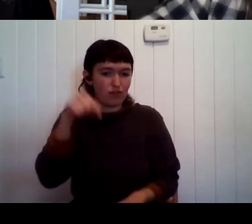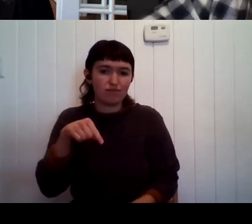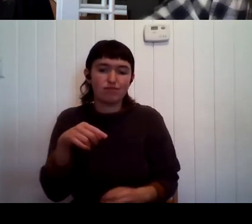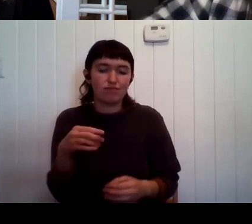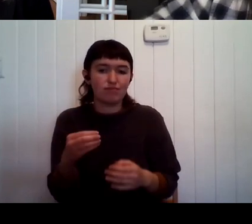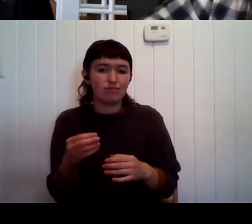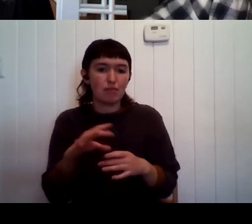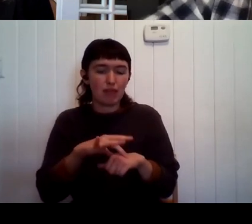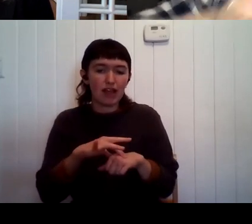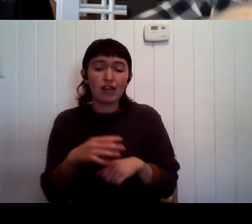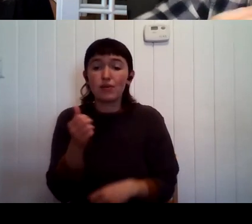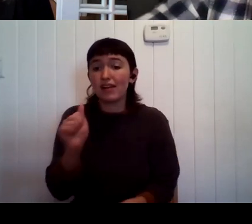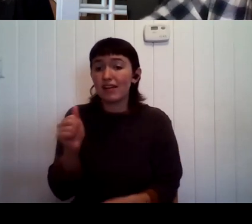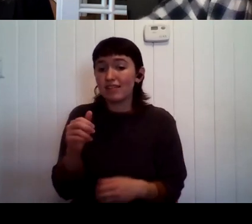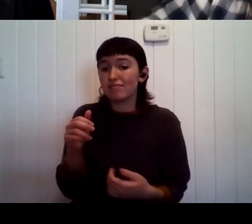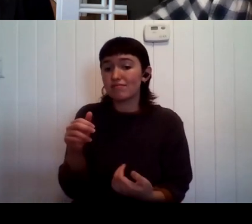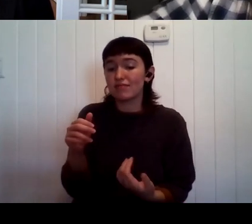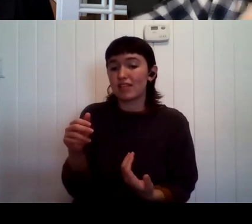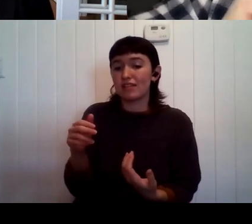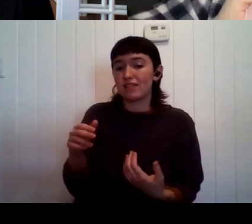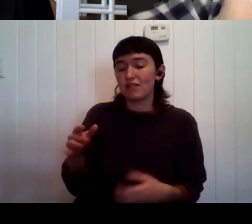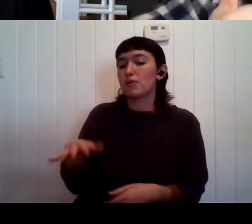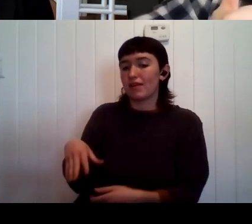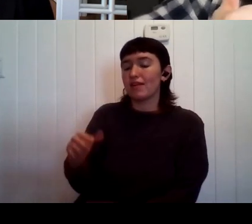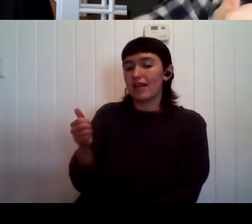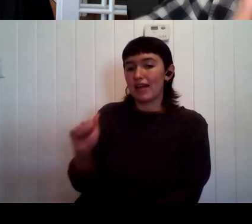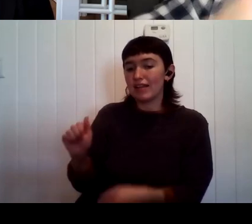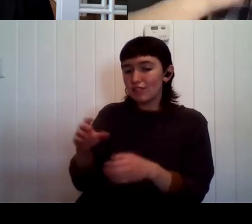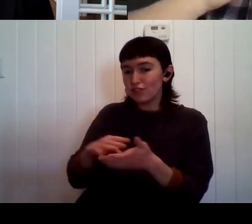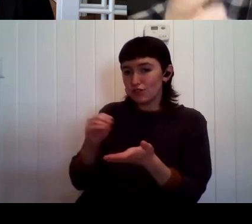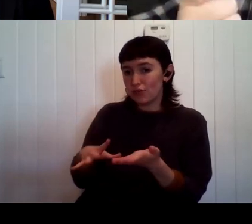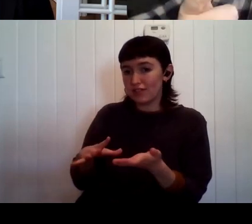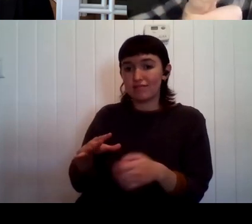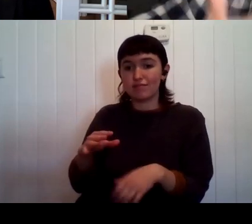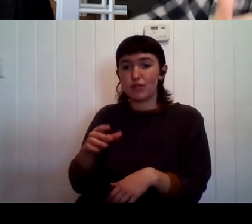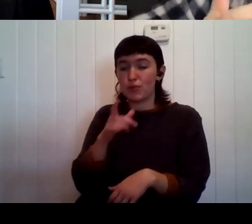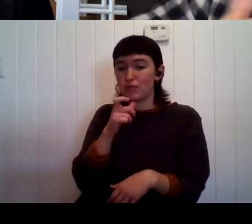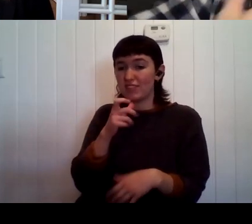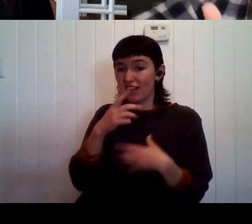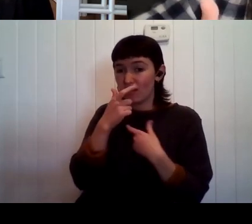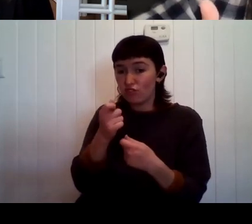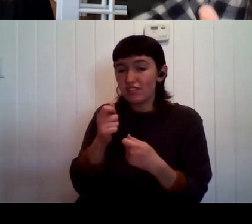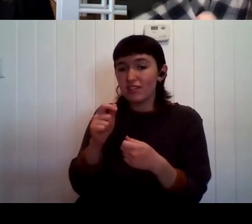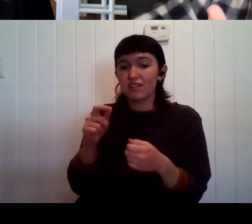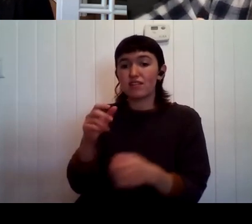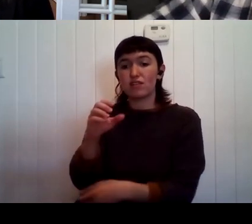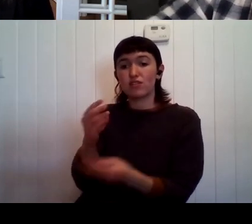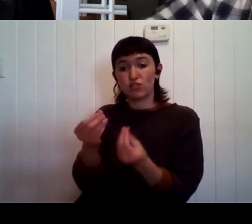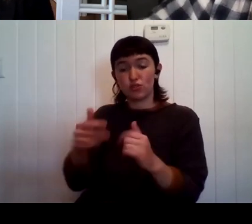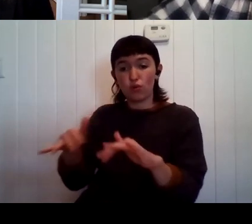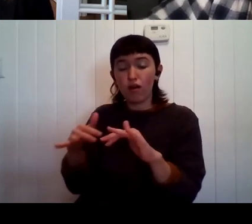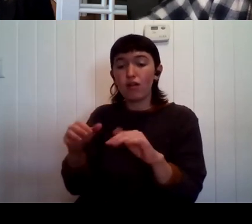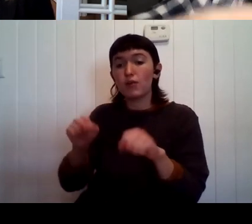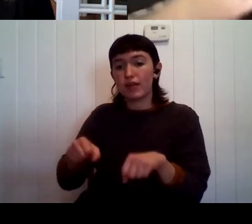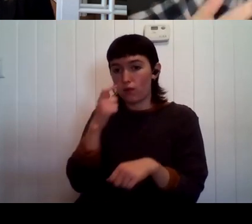session. It's up on our YouTube channel. It really goes into depth about why soil is important, what is happening with soil degradation